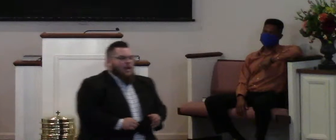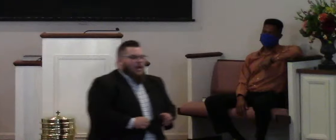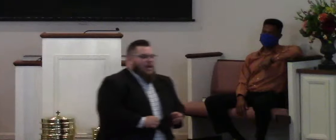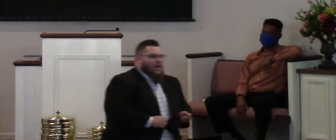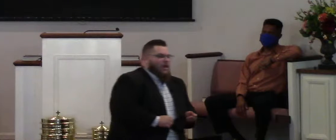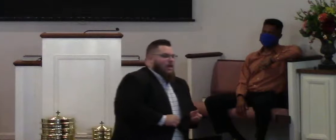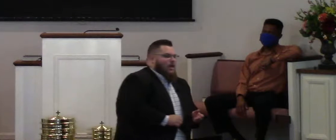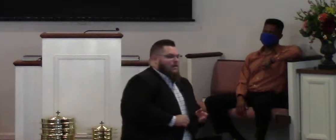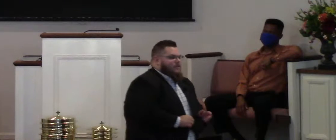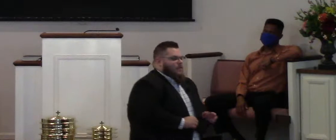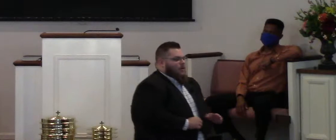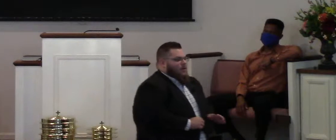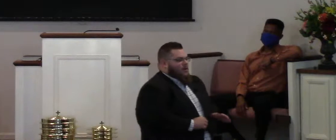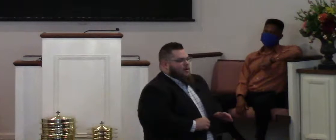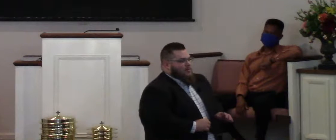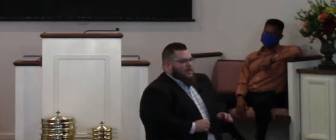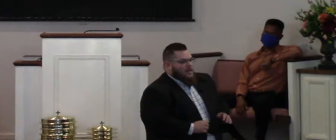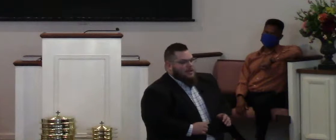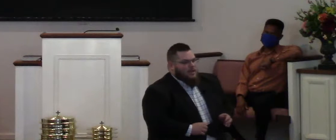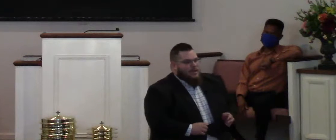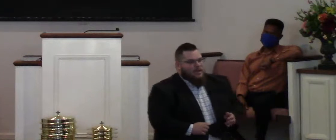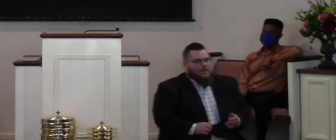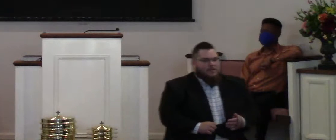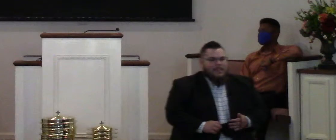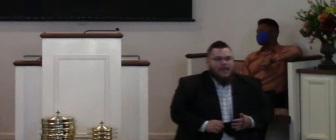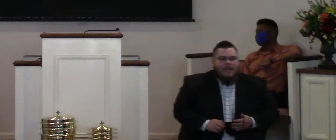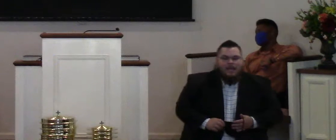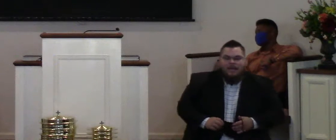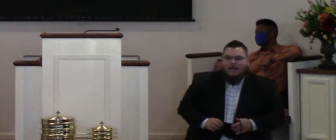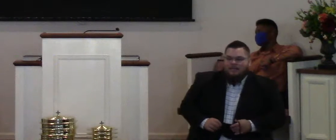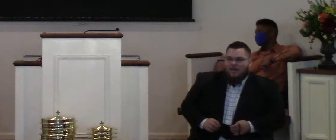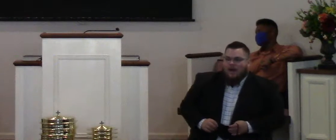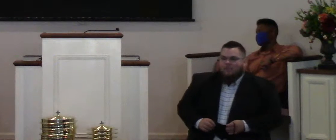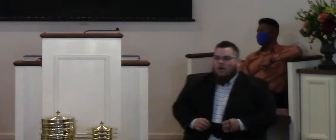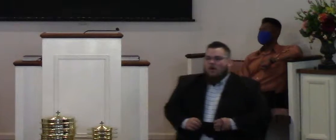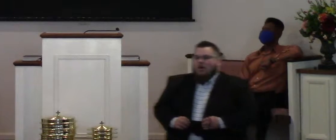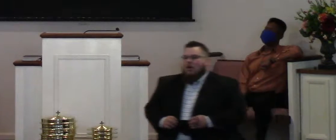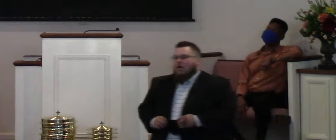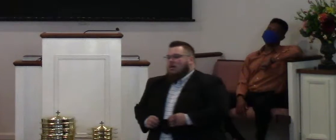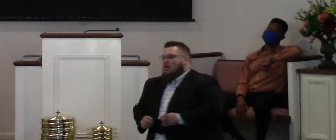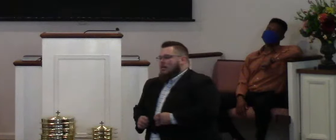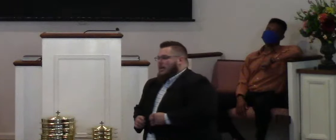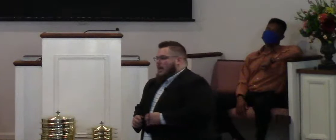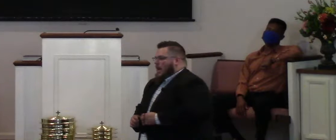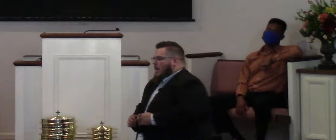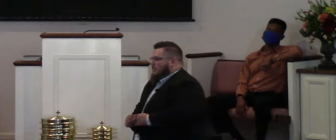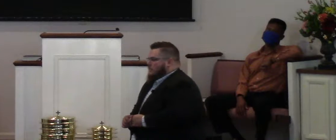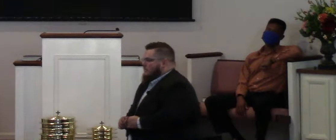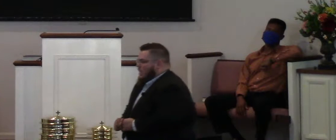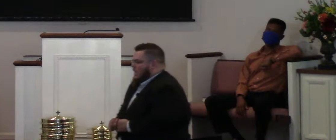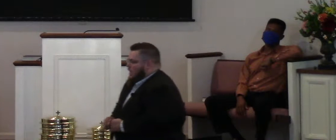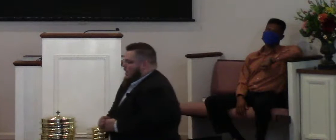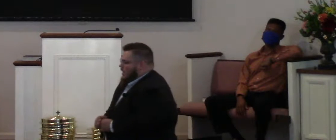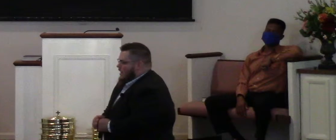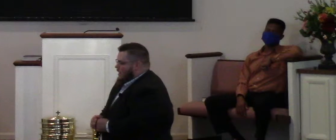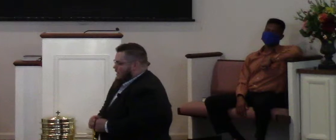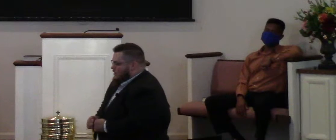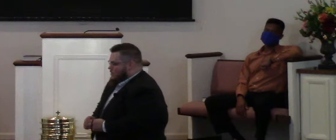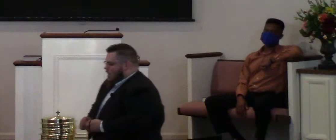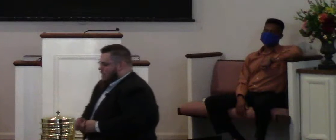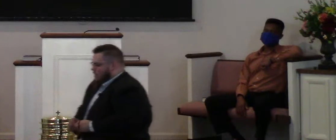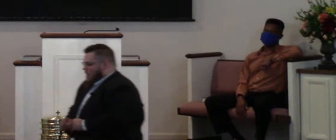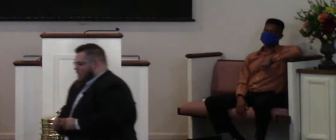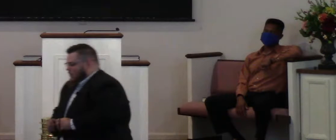a way for me. If I walk in heaven's